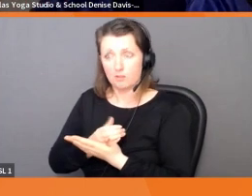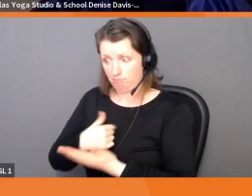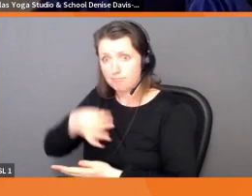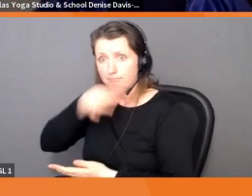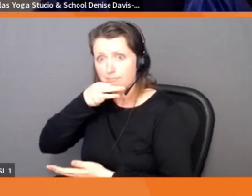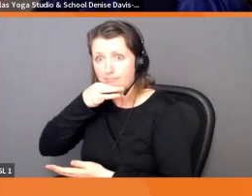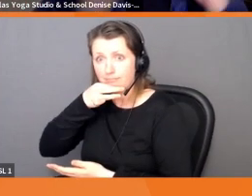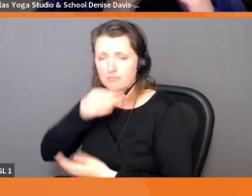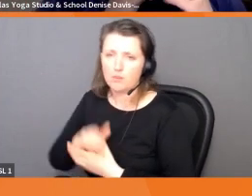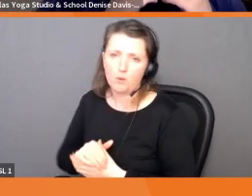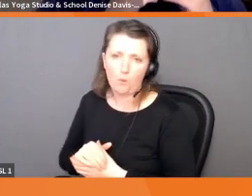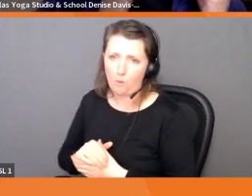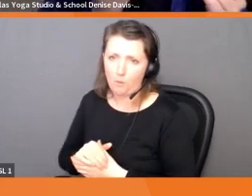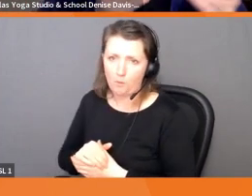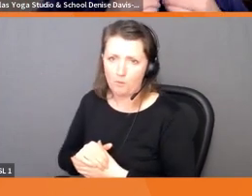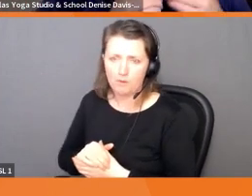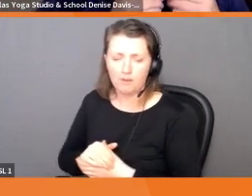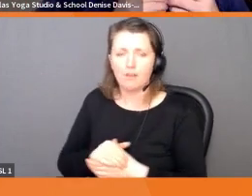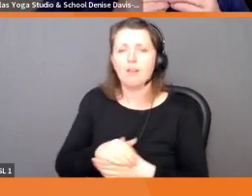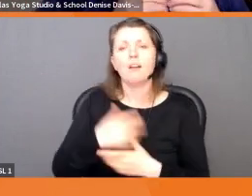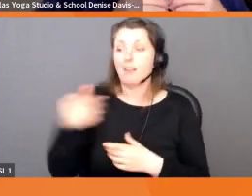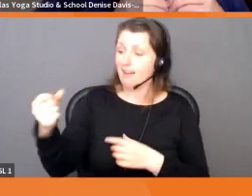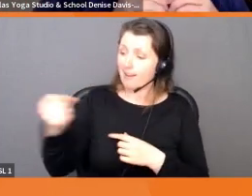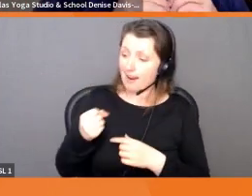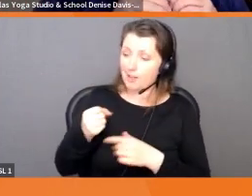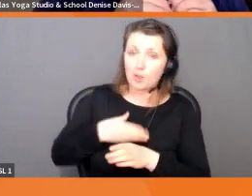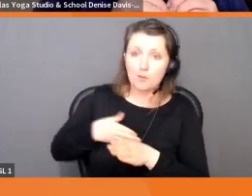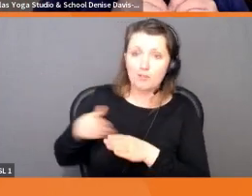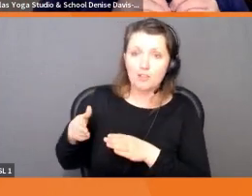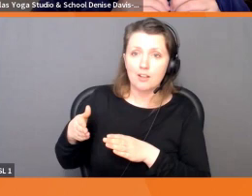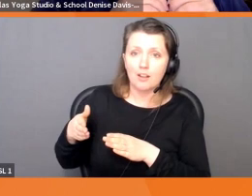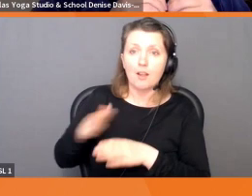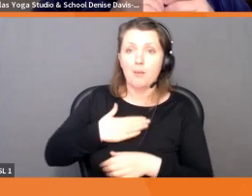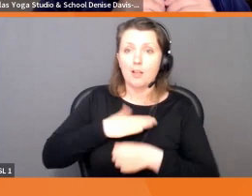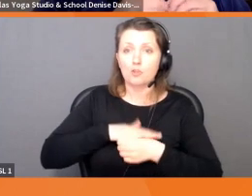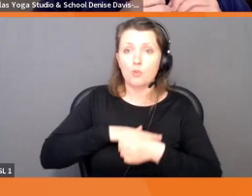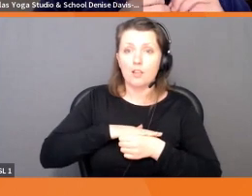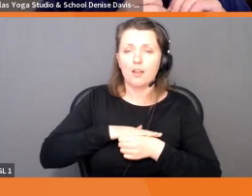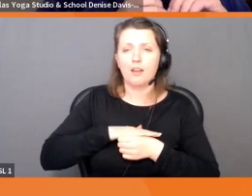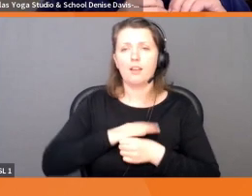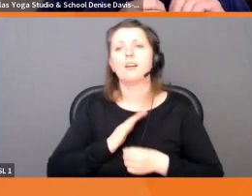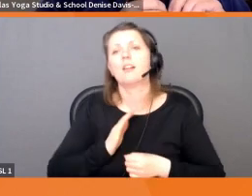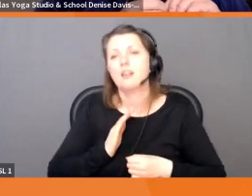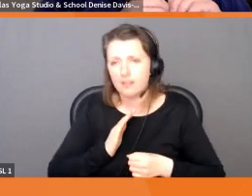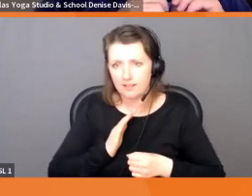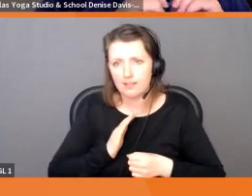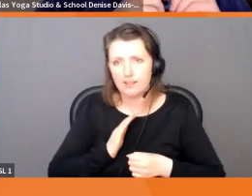have less stress when I hire a professional to do those things. So I think it comes down to the same thing as creating